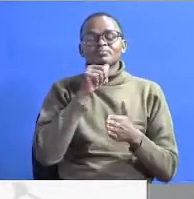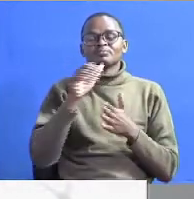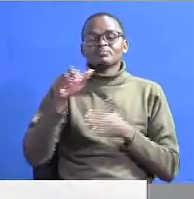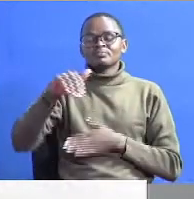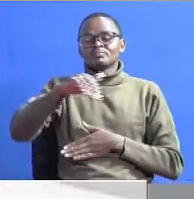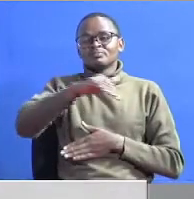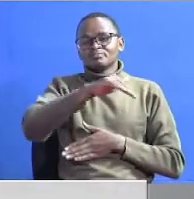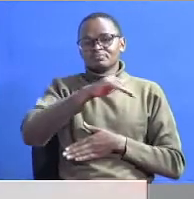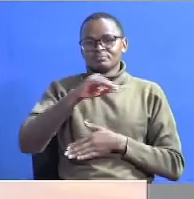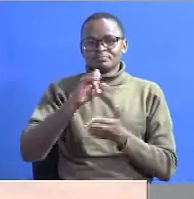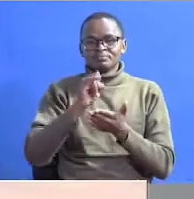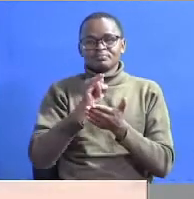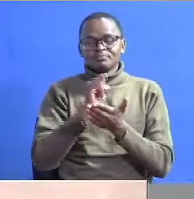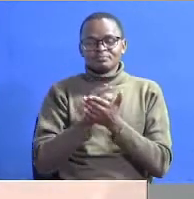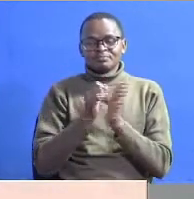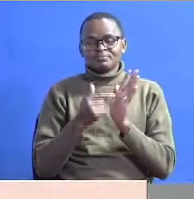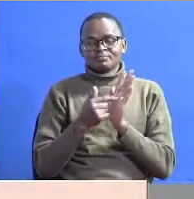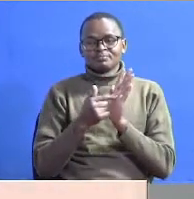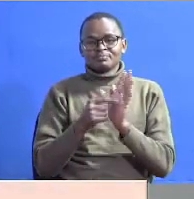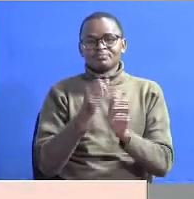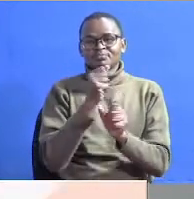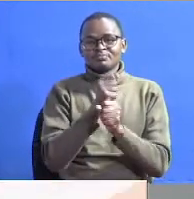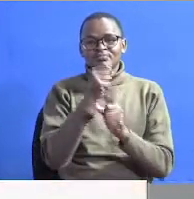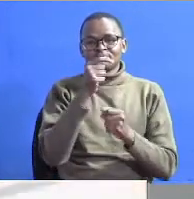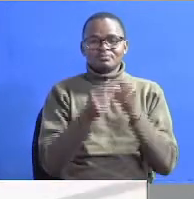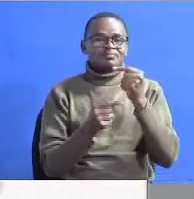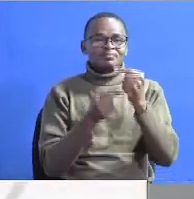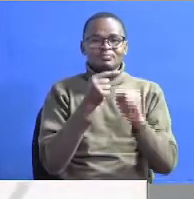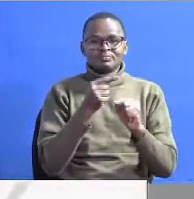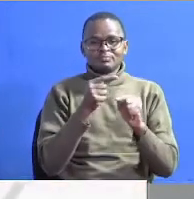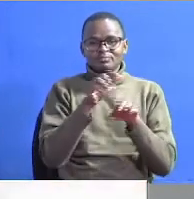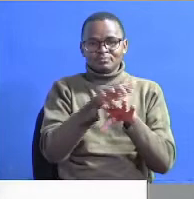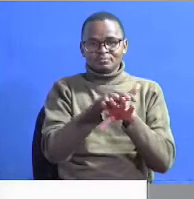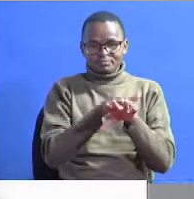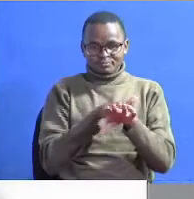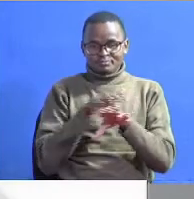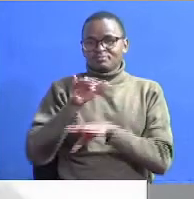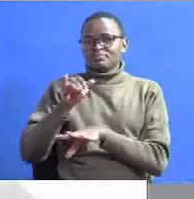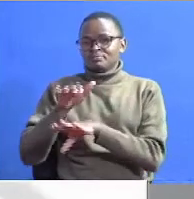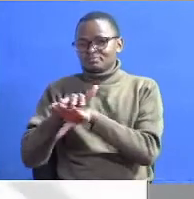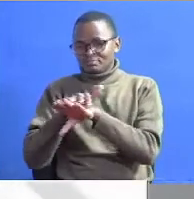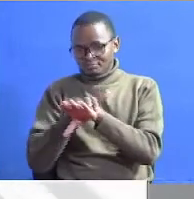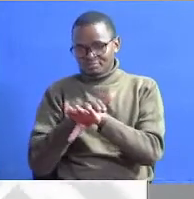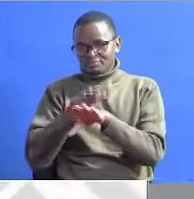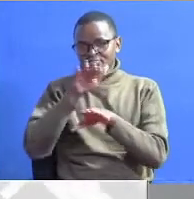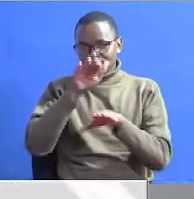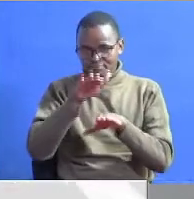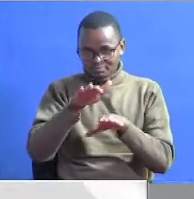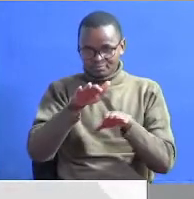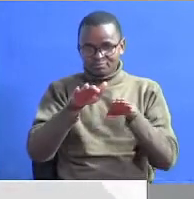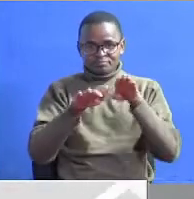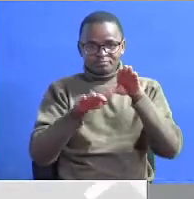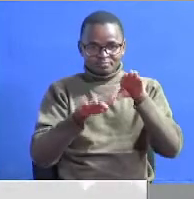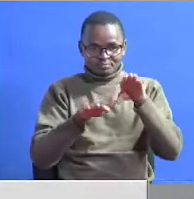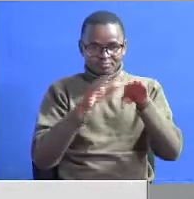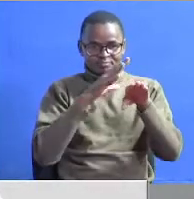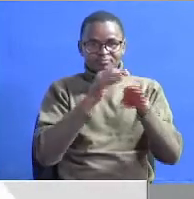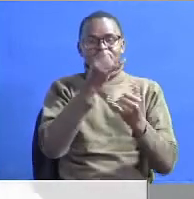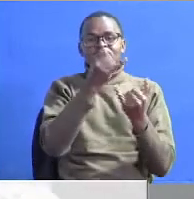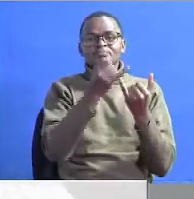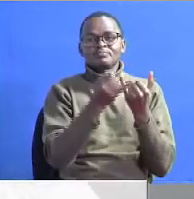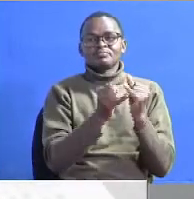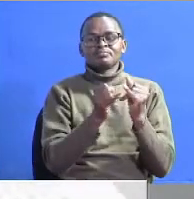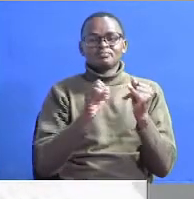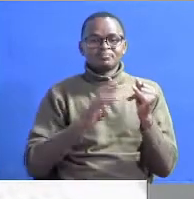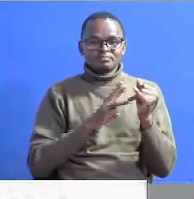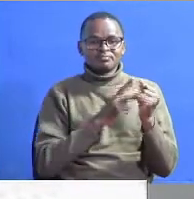region. Right. That one displays that we are making progress slowly by slowly, step by step, and finally